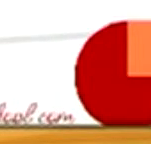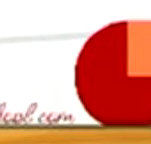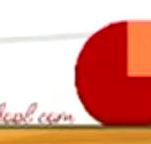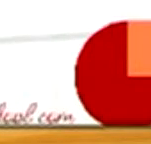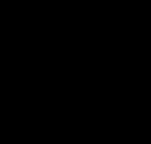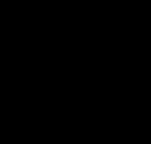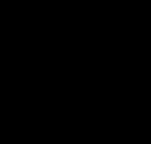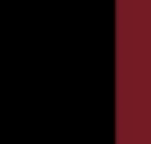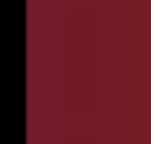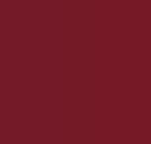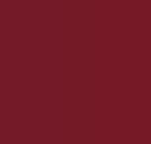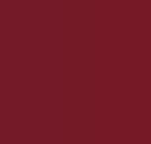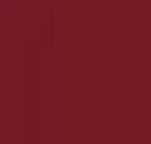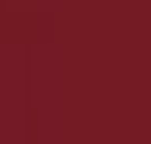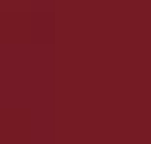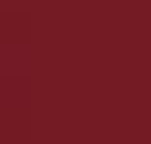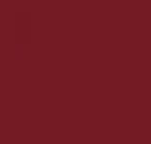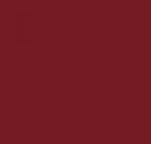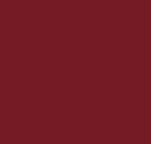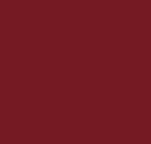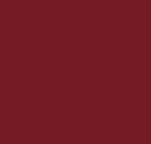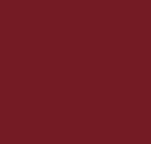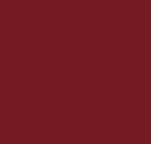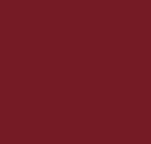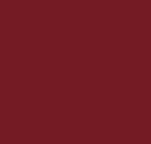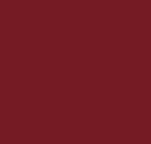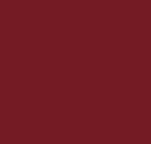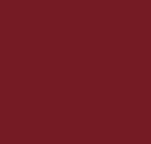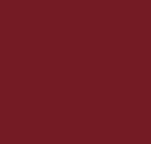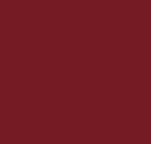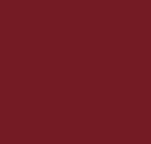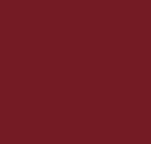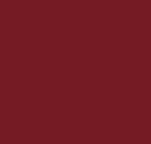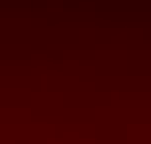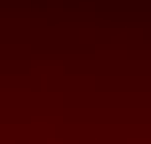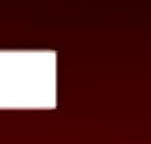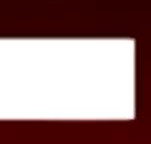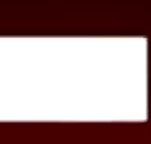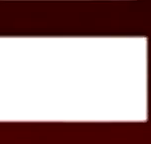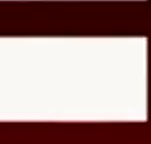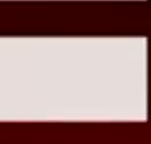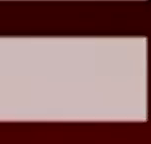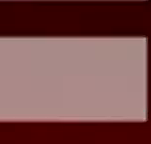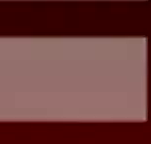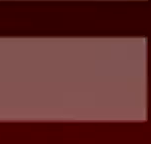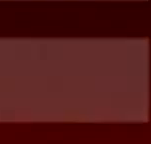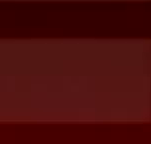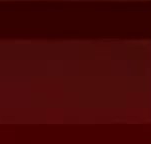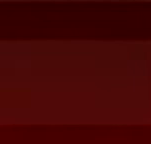in your exams. Merisho School, home of the boy child.